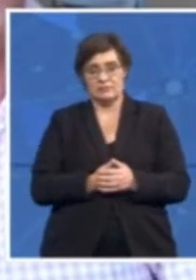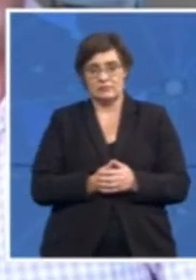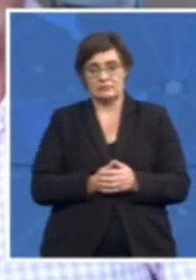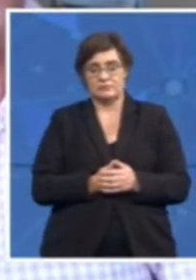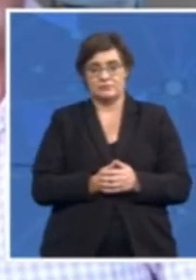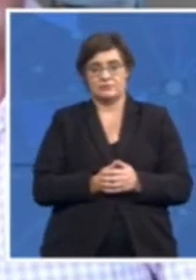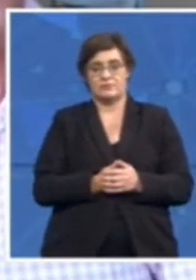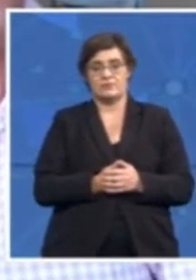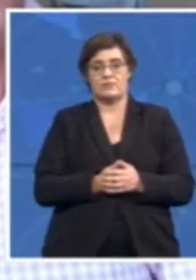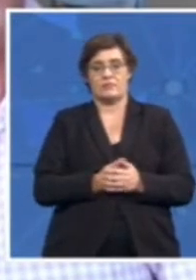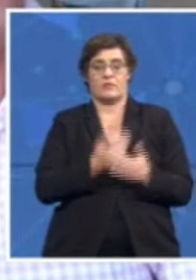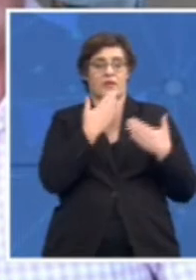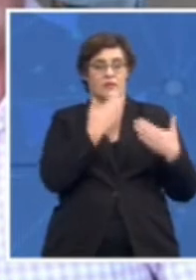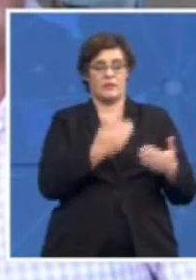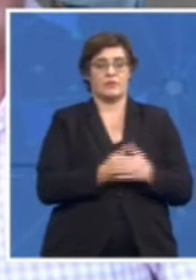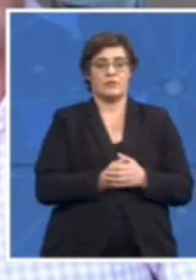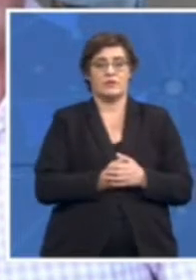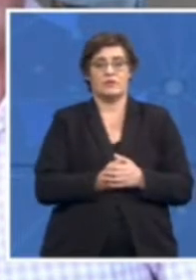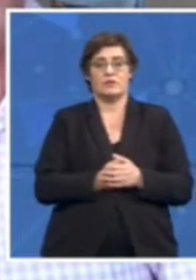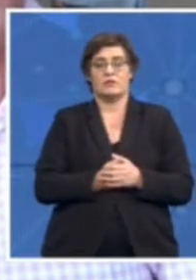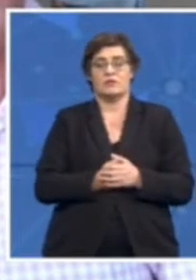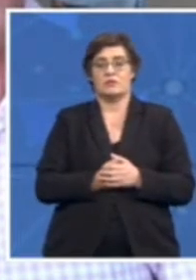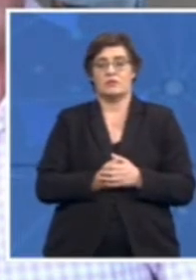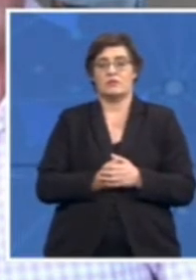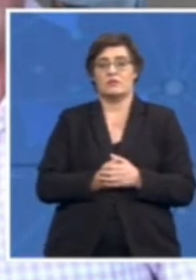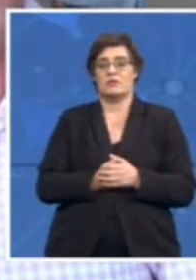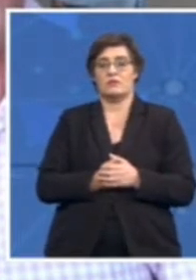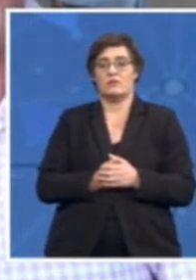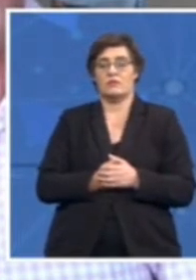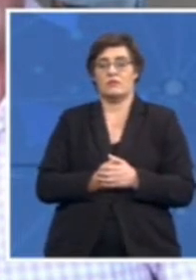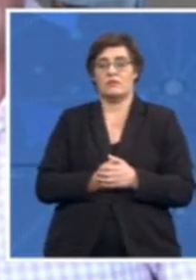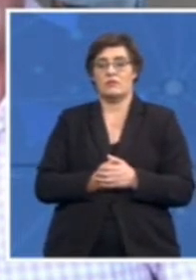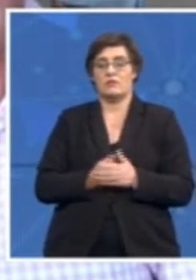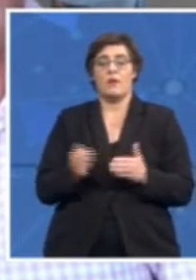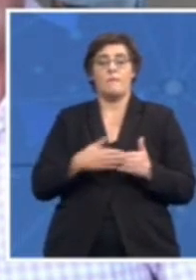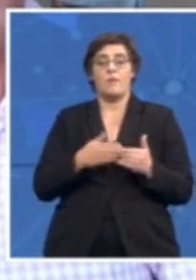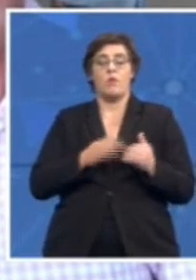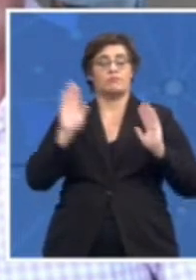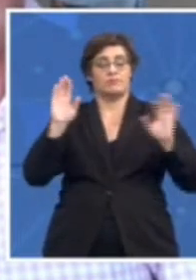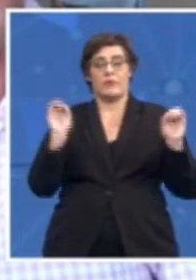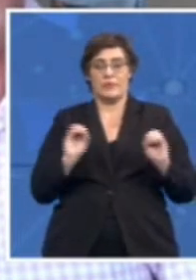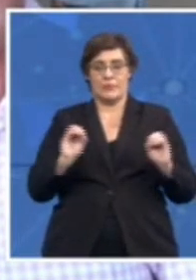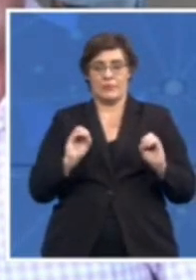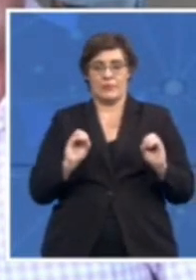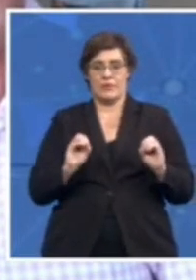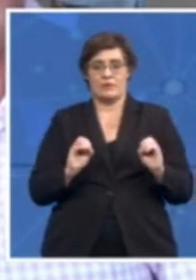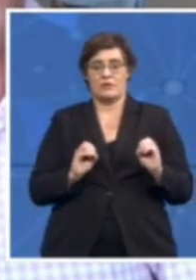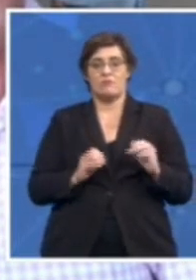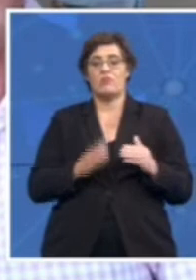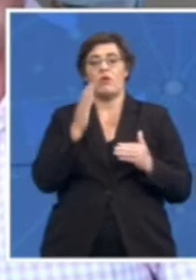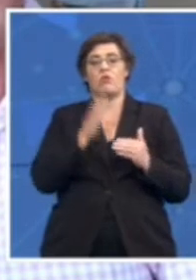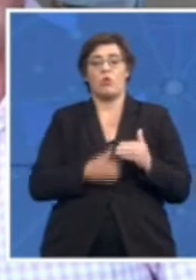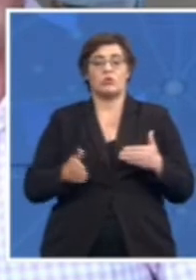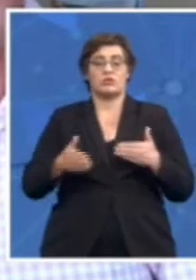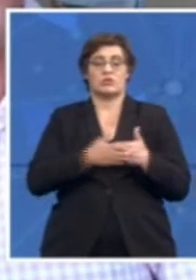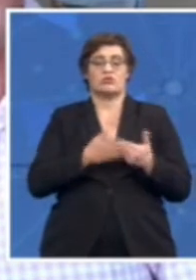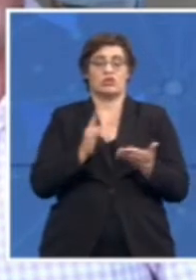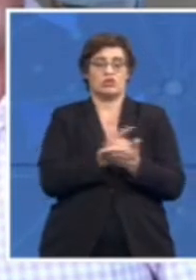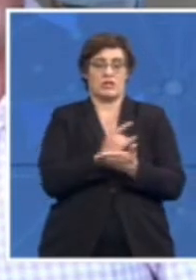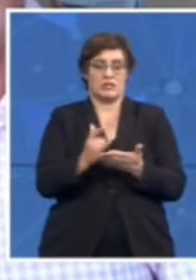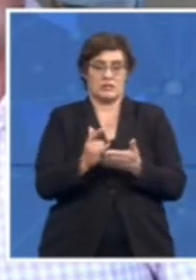this point, I see no further hands, and we have just closed the chat. Colleagues, this